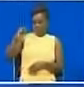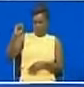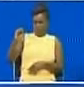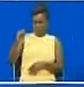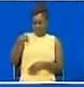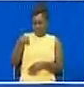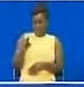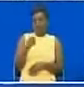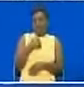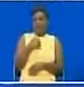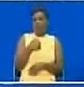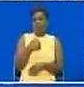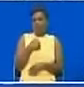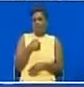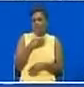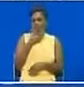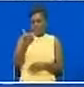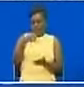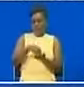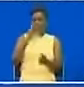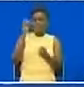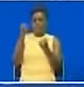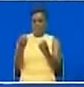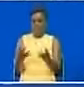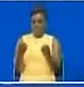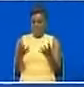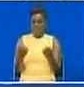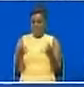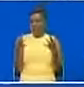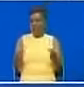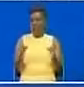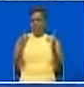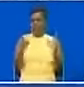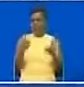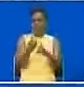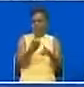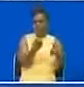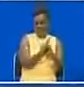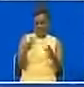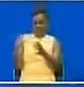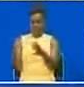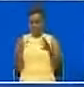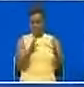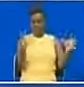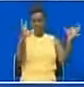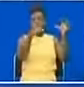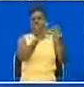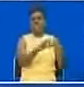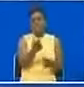be favored. So many of the officials in the respective parties that are joining